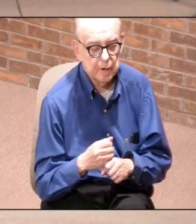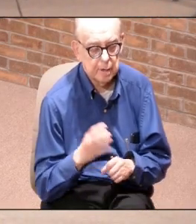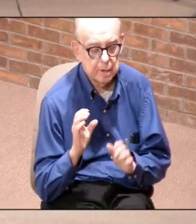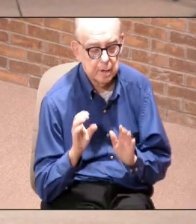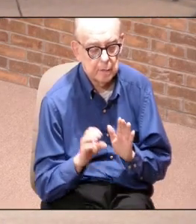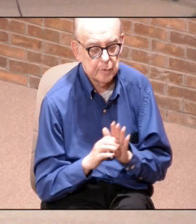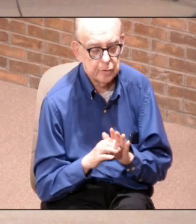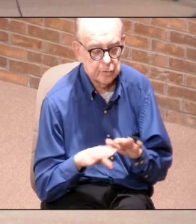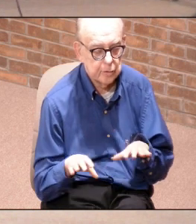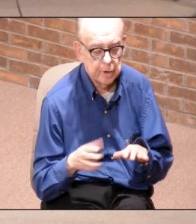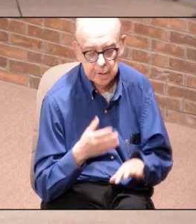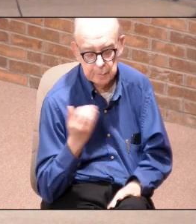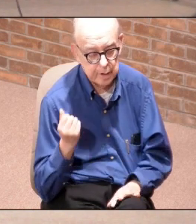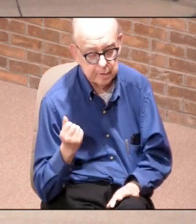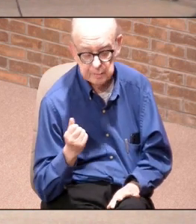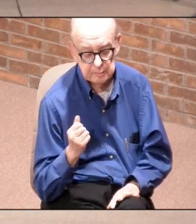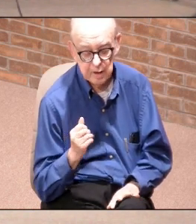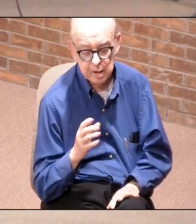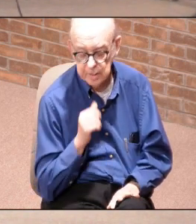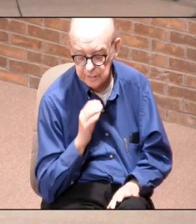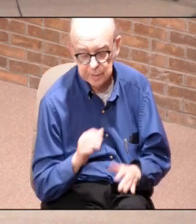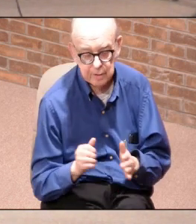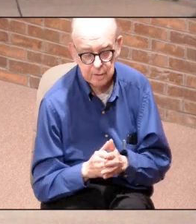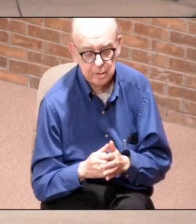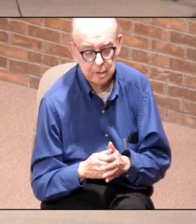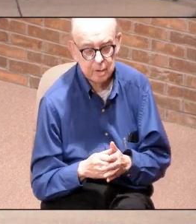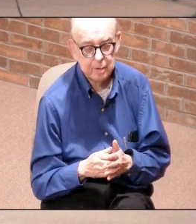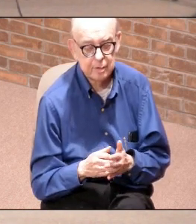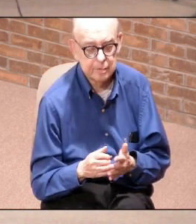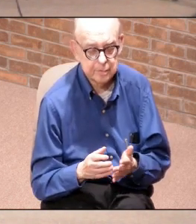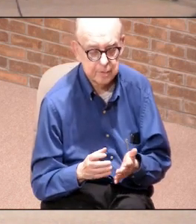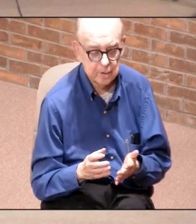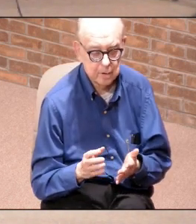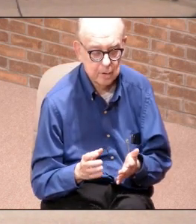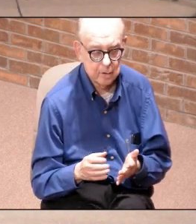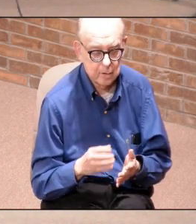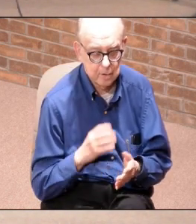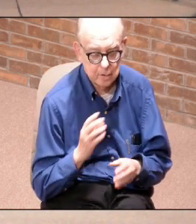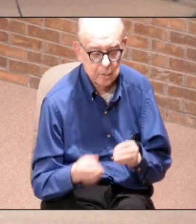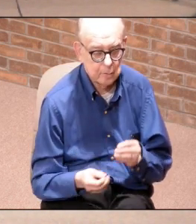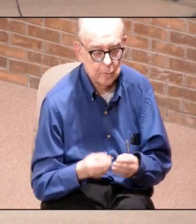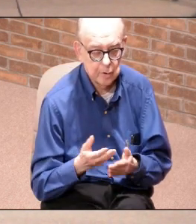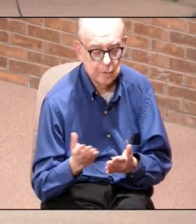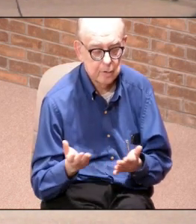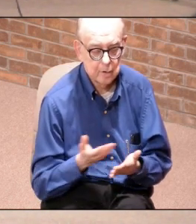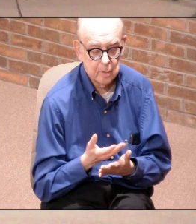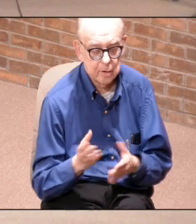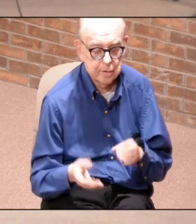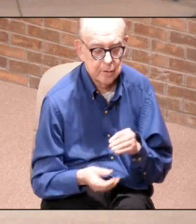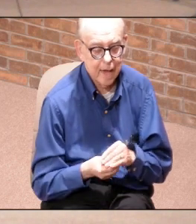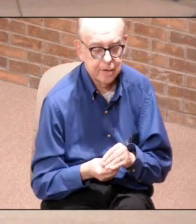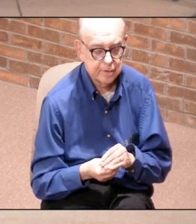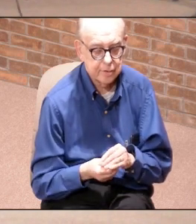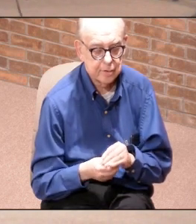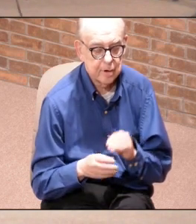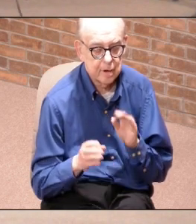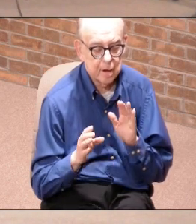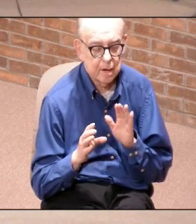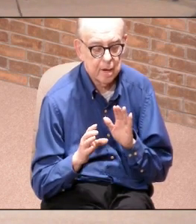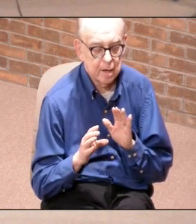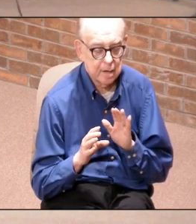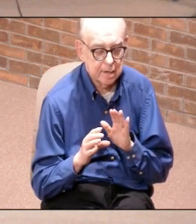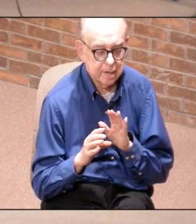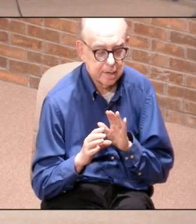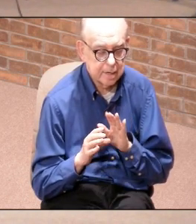It doesn't. Okay, it's just a more expensive thing to put on the gadget.